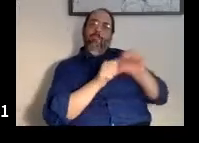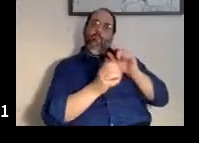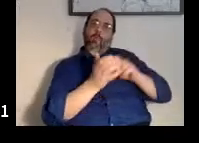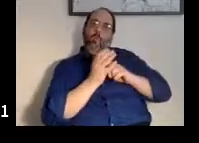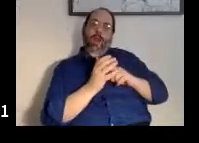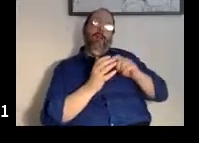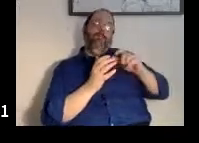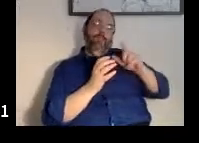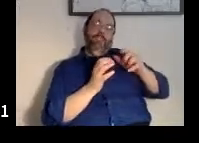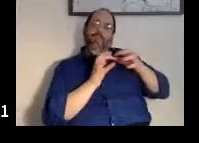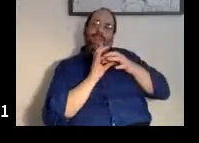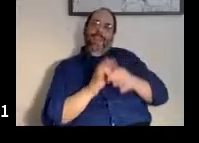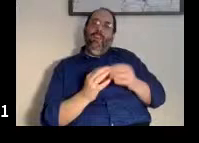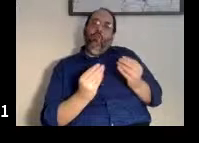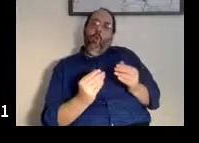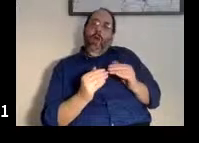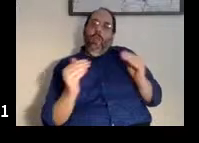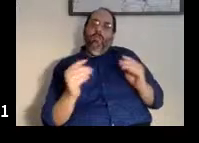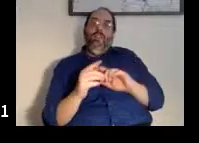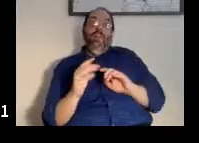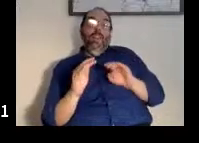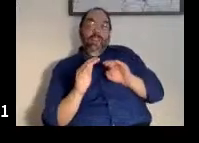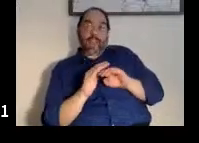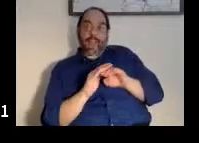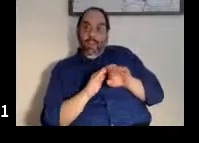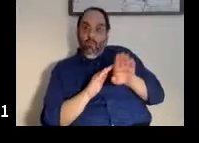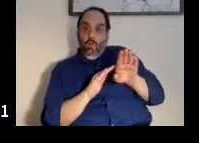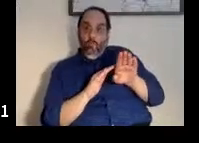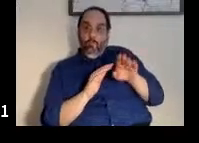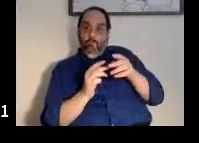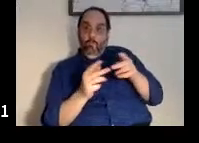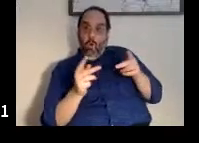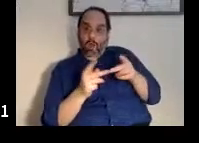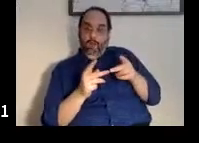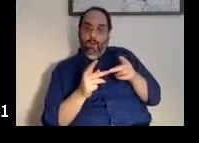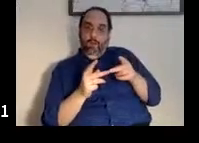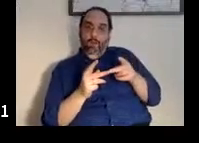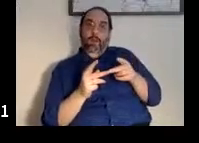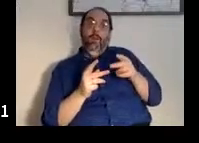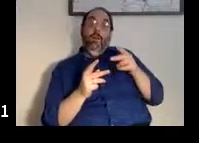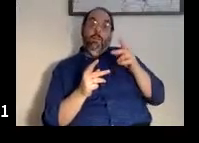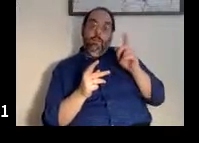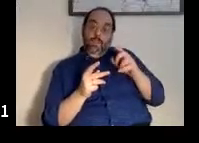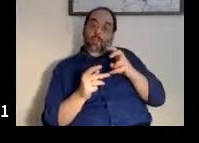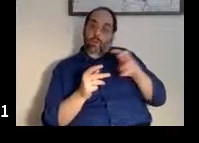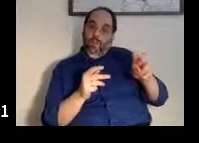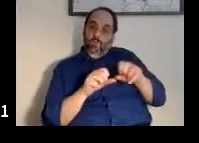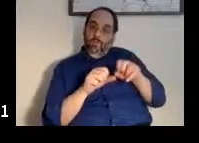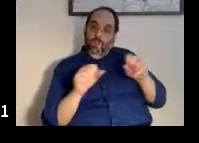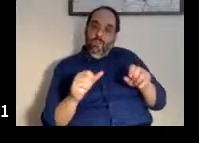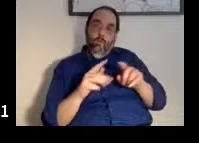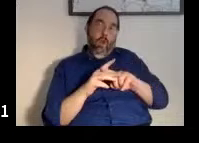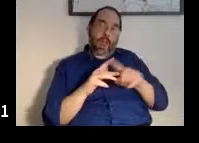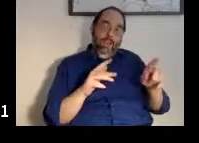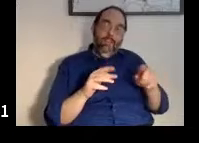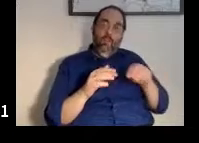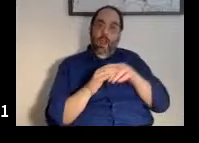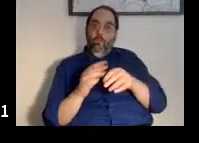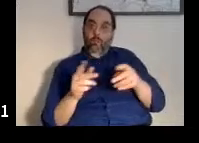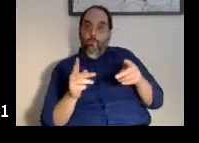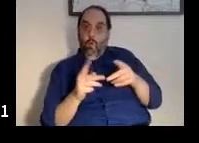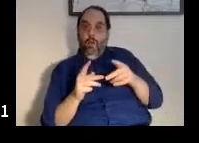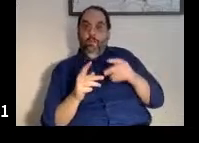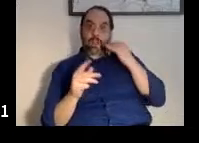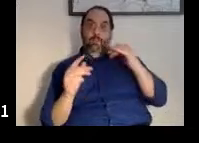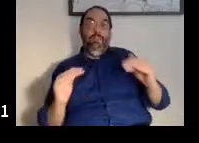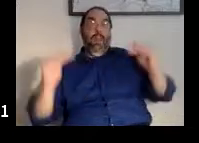level, and then the entry point or seats. Additionally, that transfer system or exit or entry points for any elevated